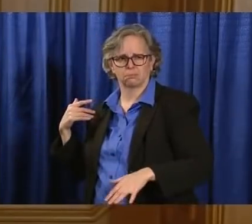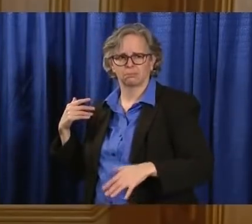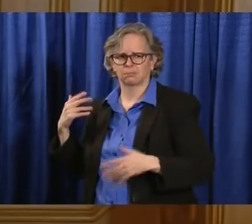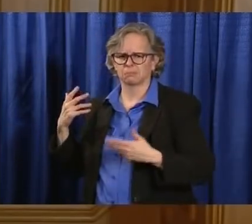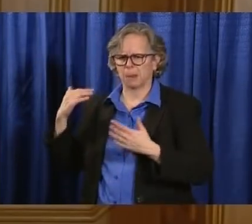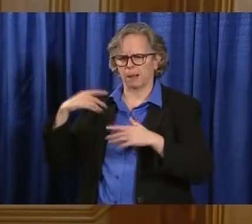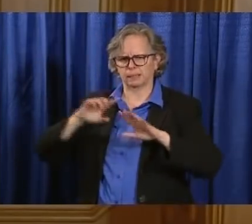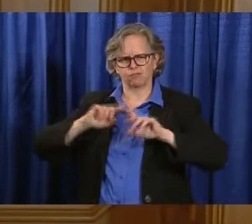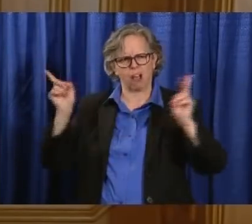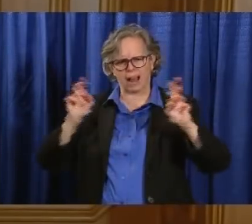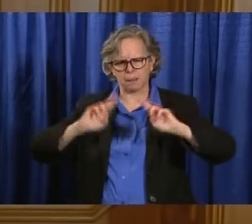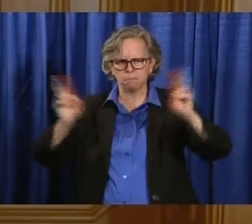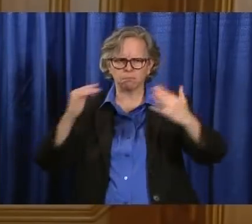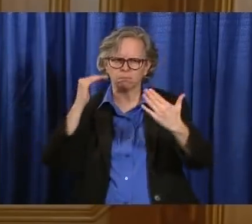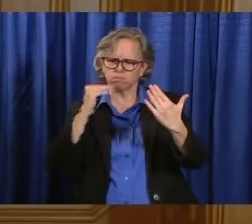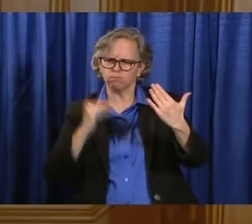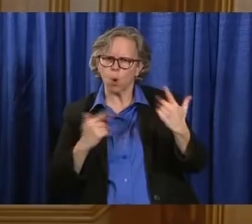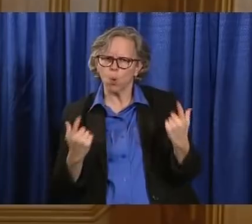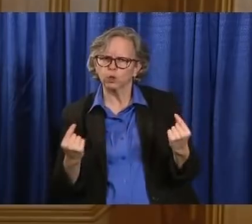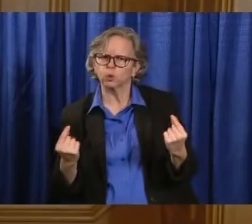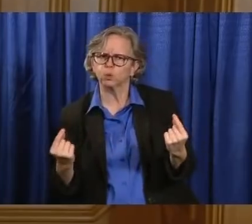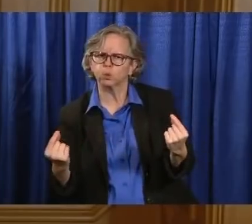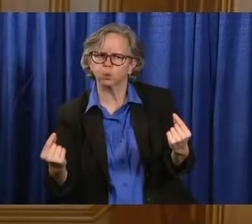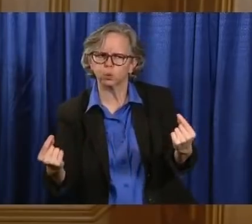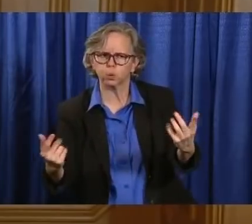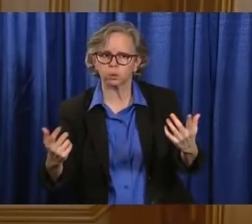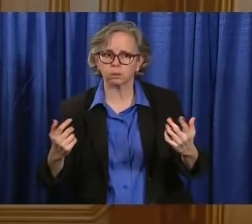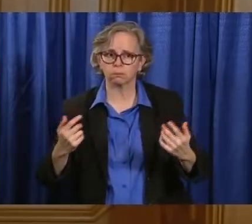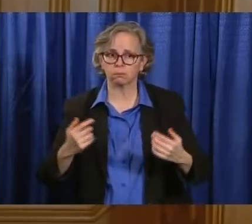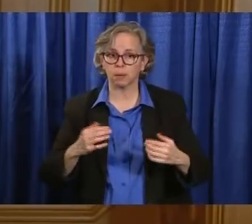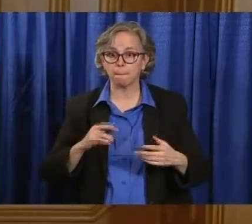a number of weeks ago. No visits,